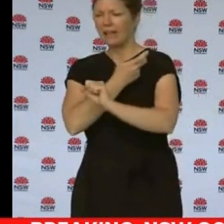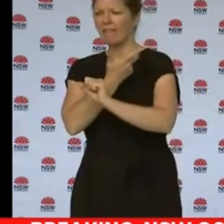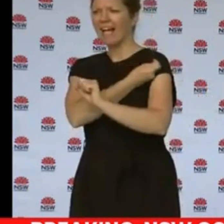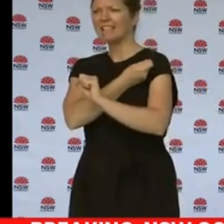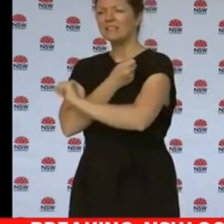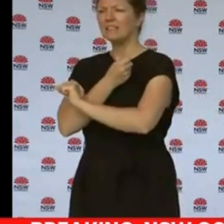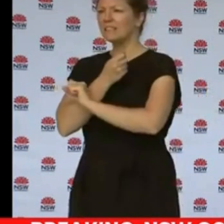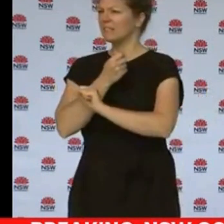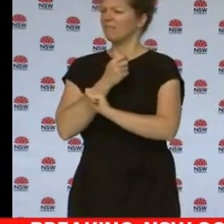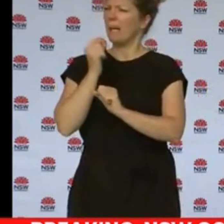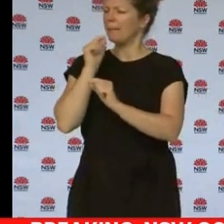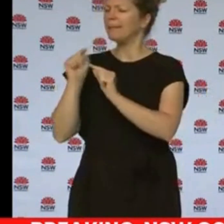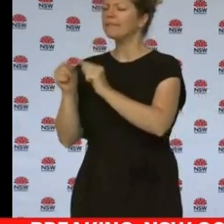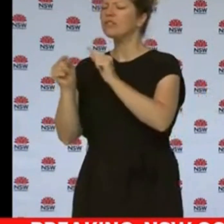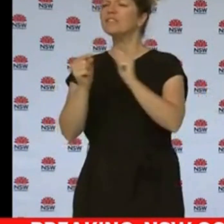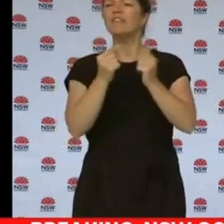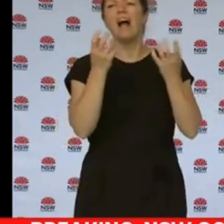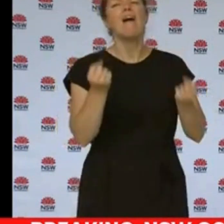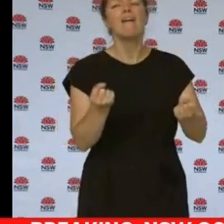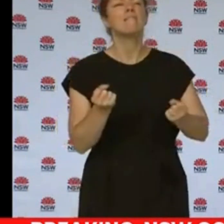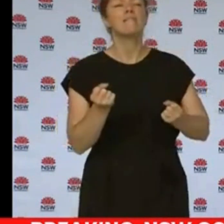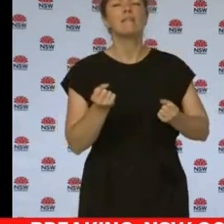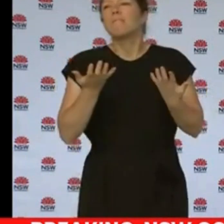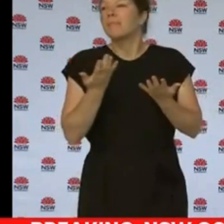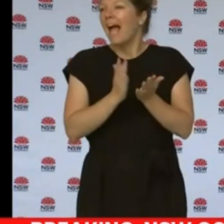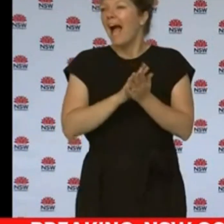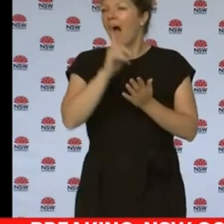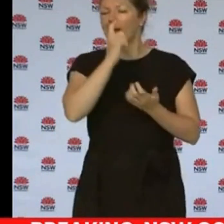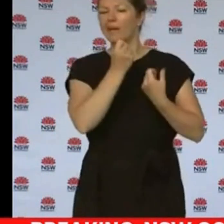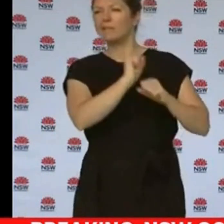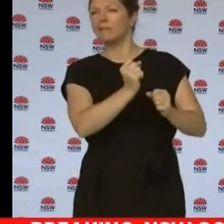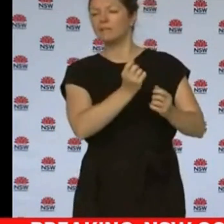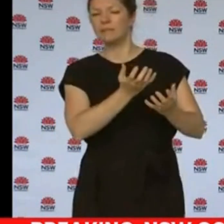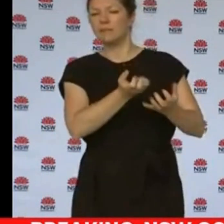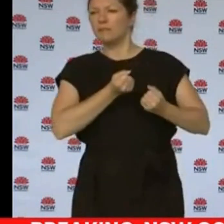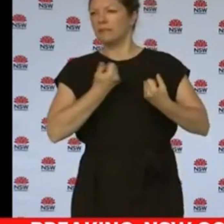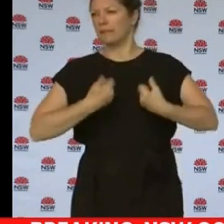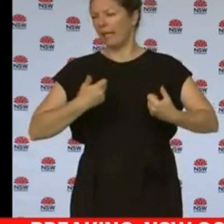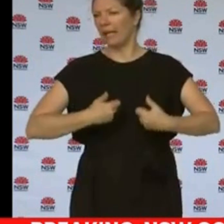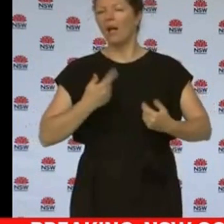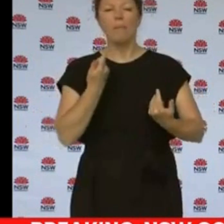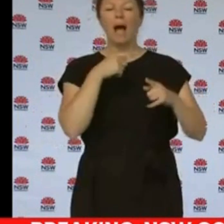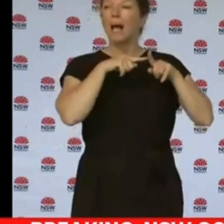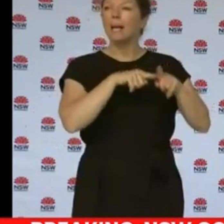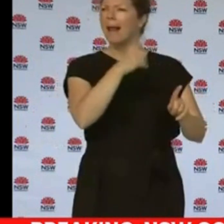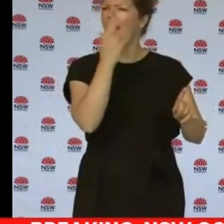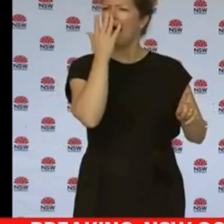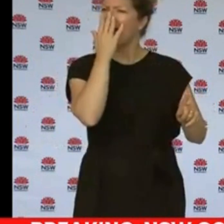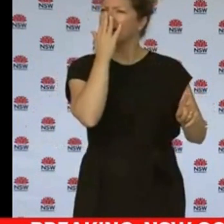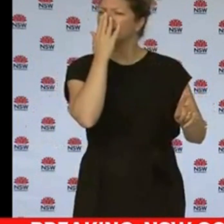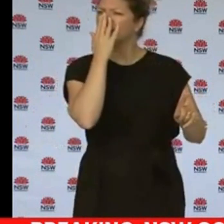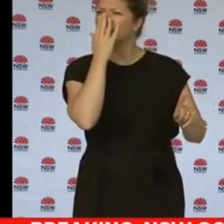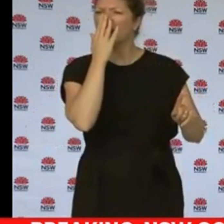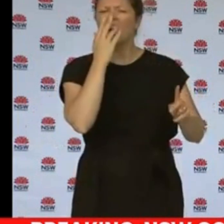We also look at how the vaccines perform in giving protection of various age groups. So vaccines, again,